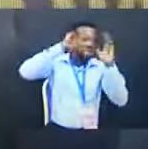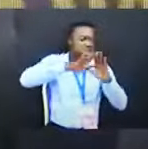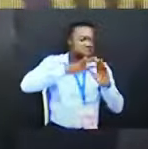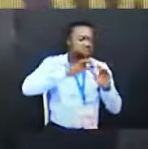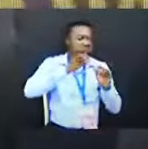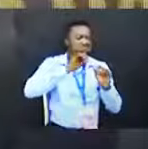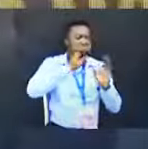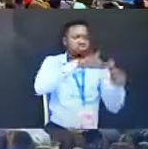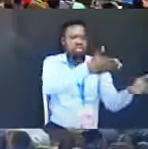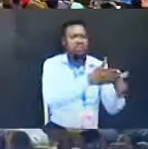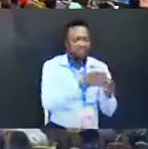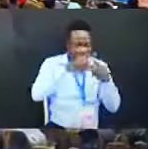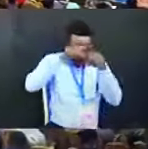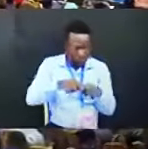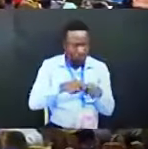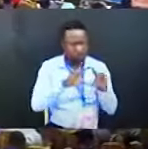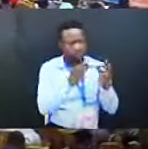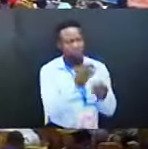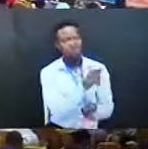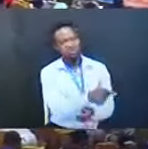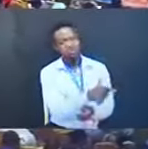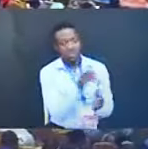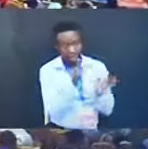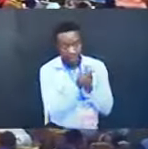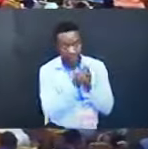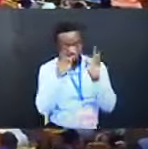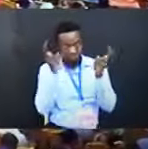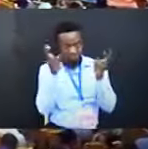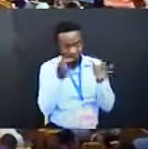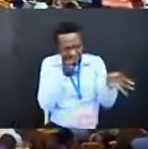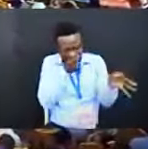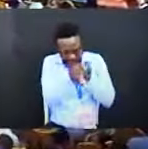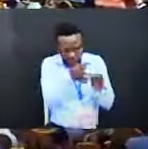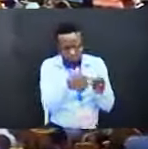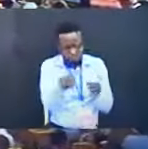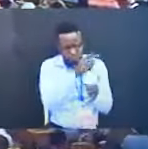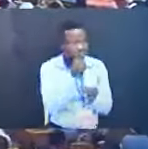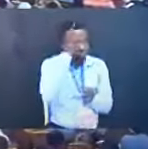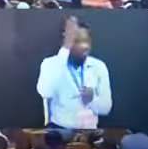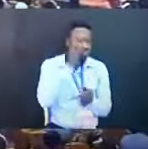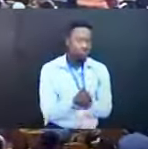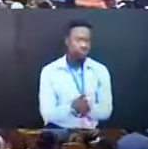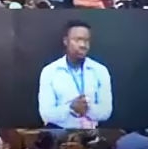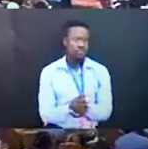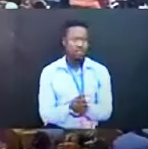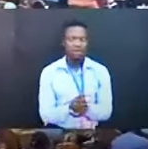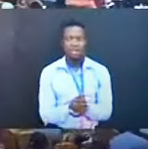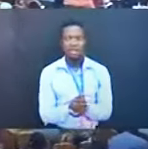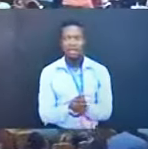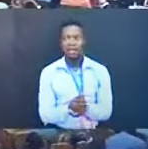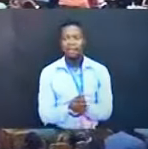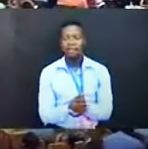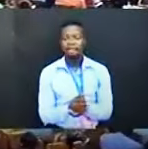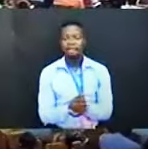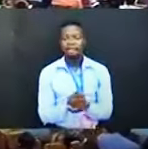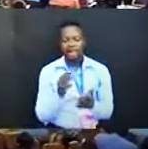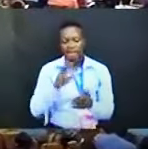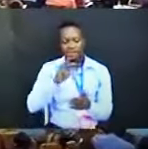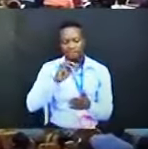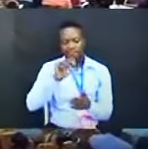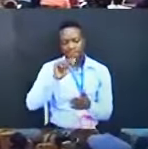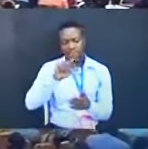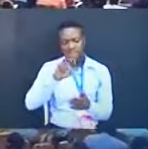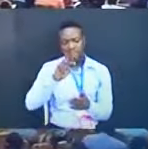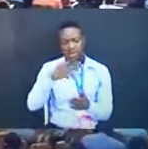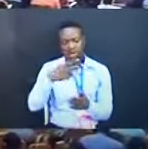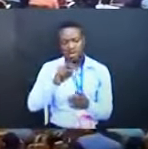I will expand on that soon. Malachi's contemporaries were distressed because